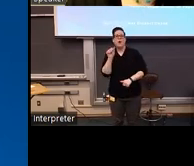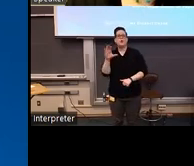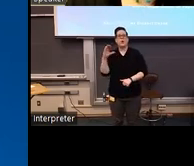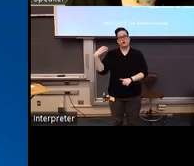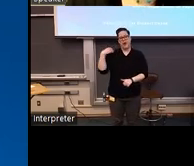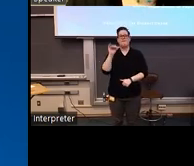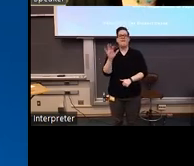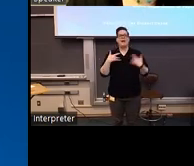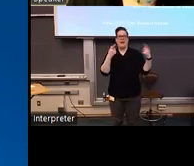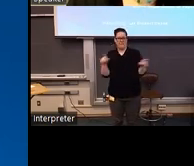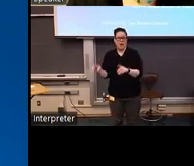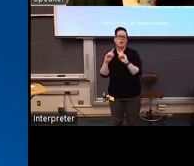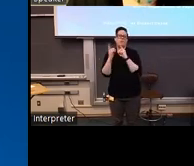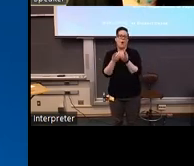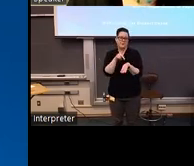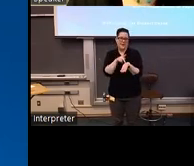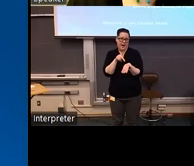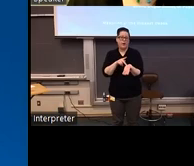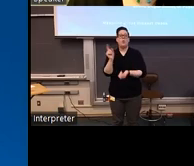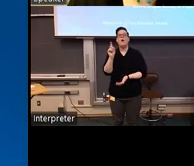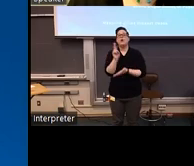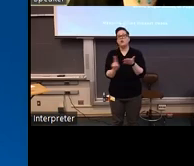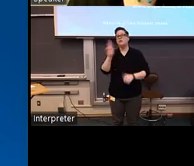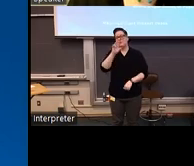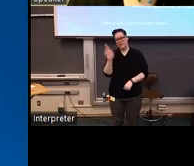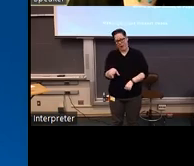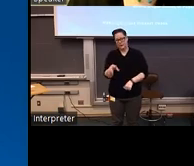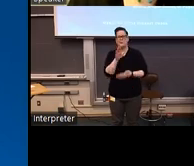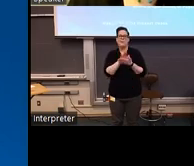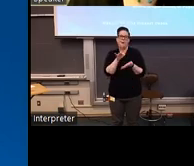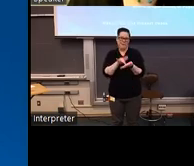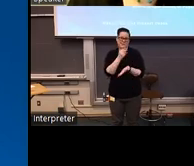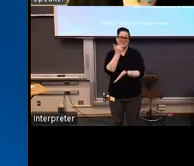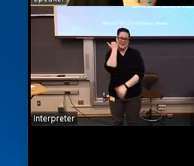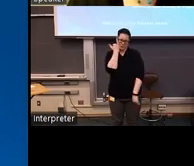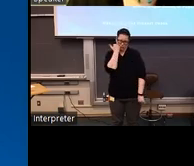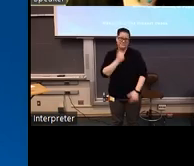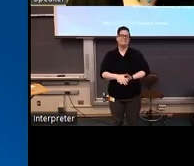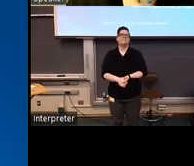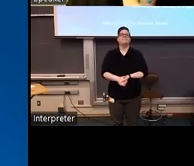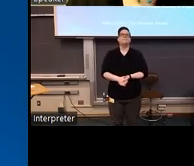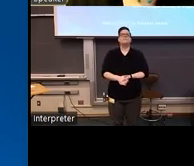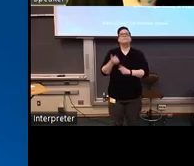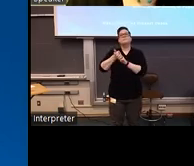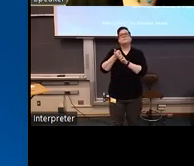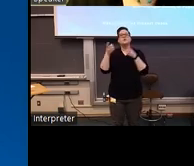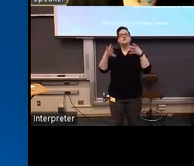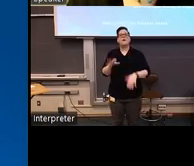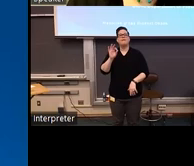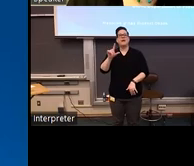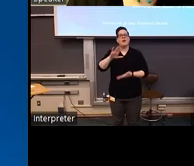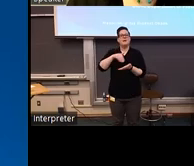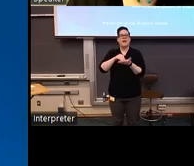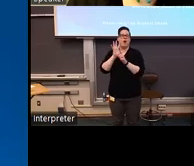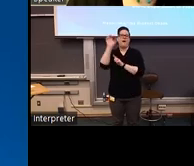faculty affairs in the Department of Psychiatry at the University of Rochester School of Medicine and Dentistry. She is the director of the Finger Lakes Center